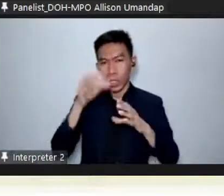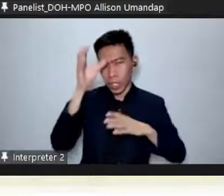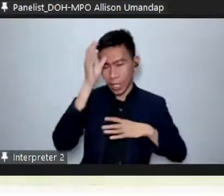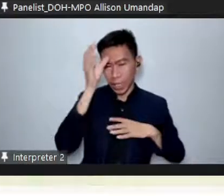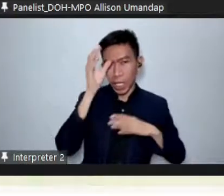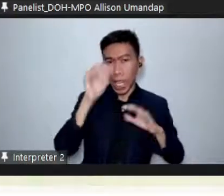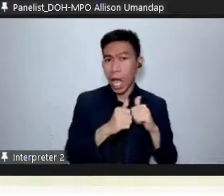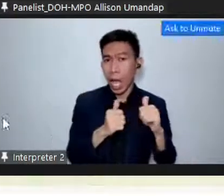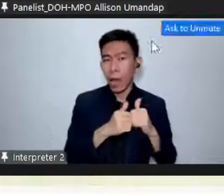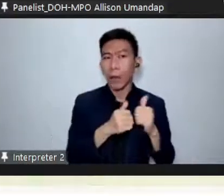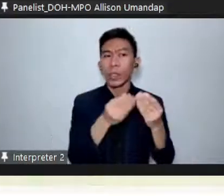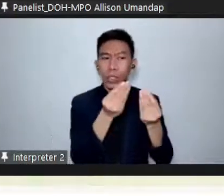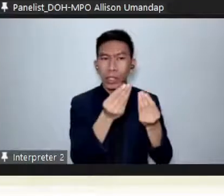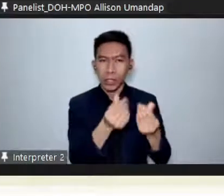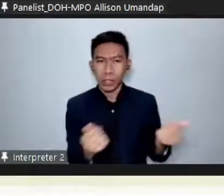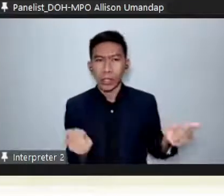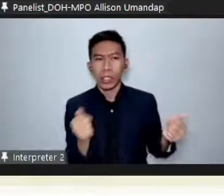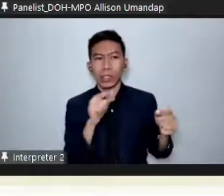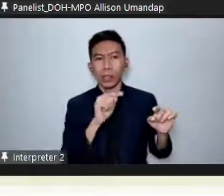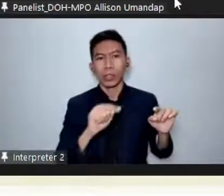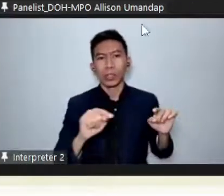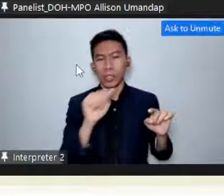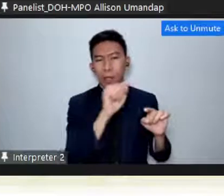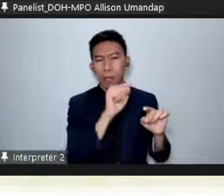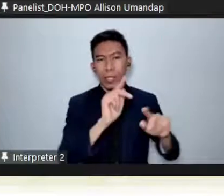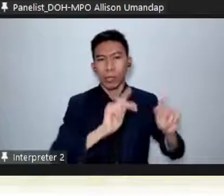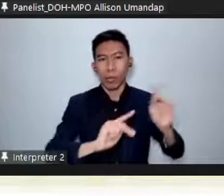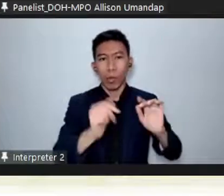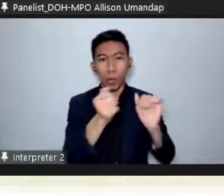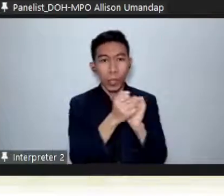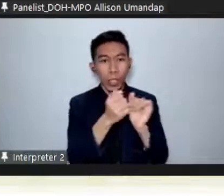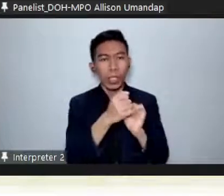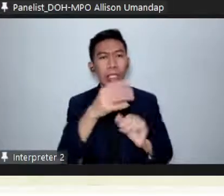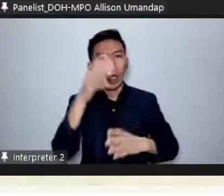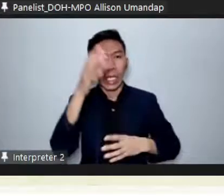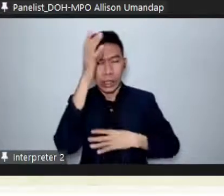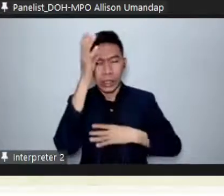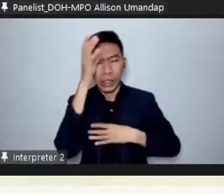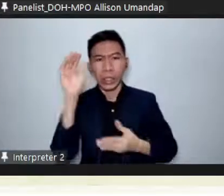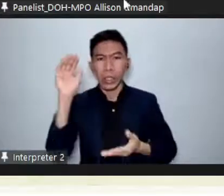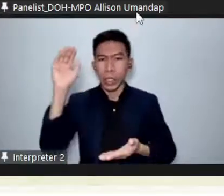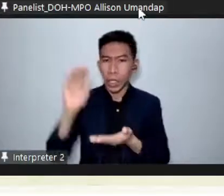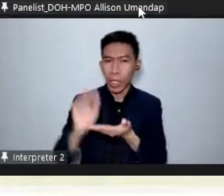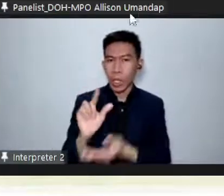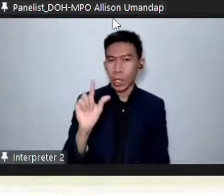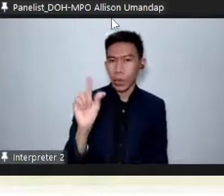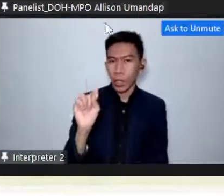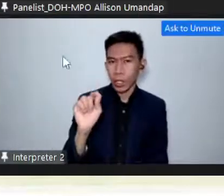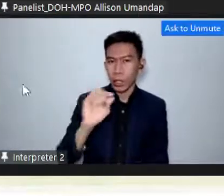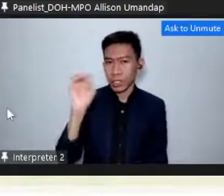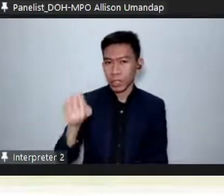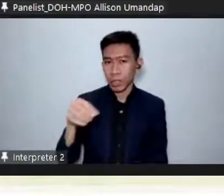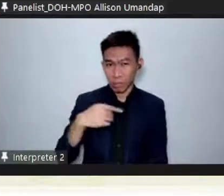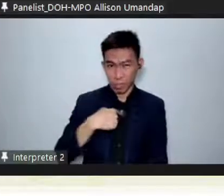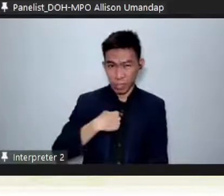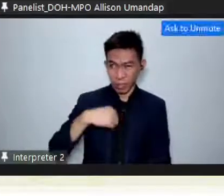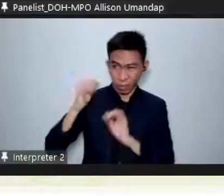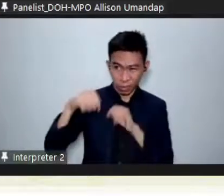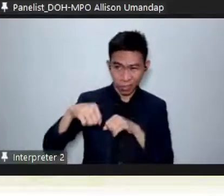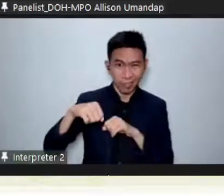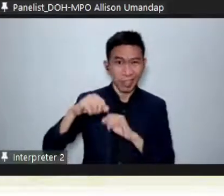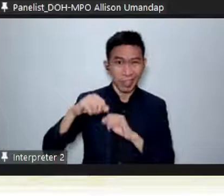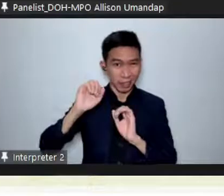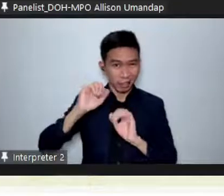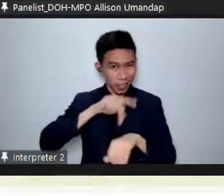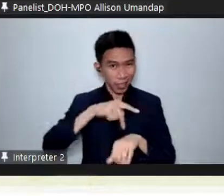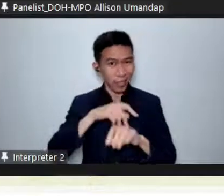among LMIC, reduced by 20%. So do I think we can achieve this? Do I think Philippines can achieve